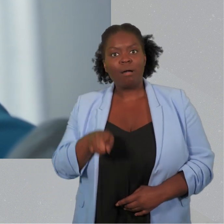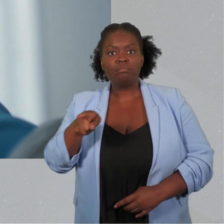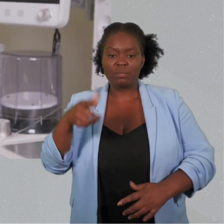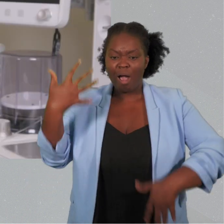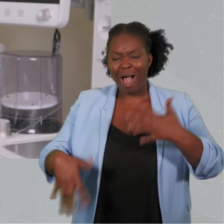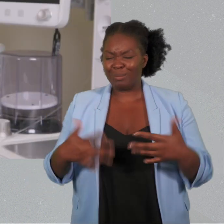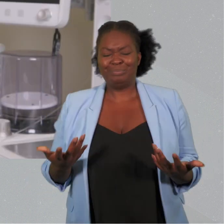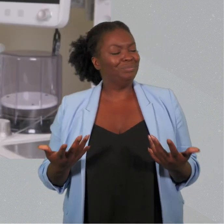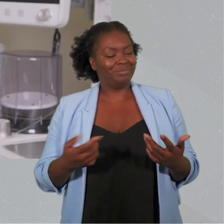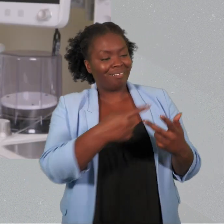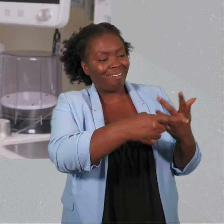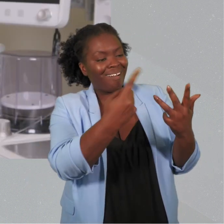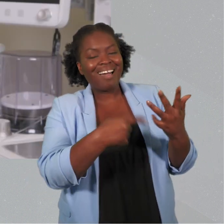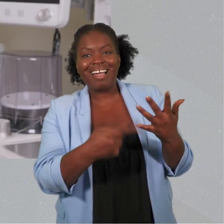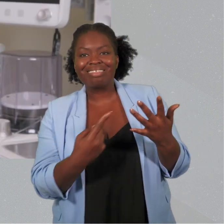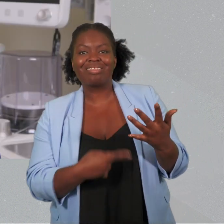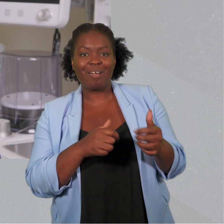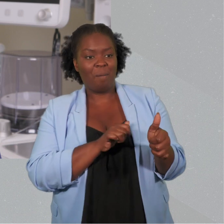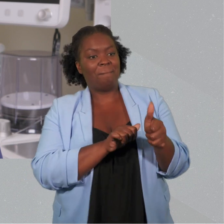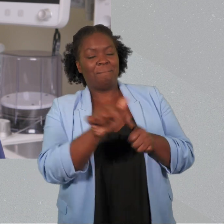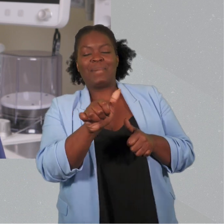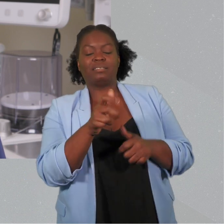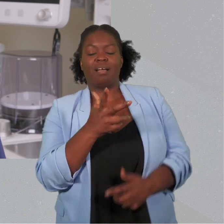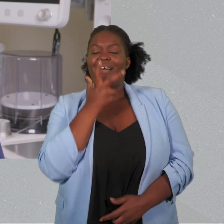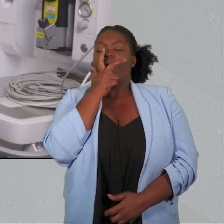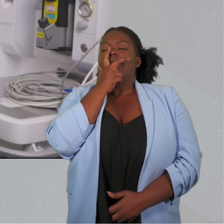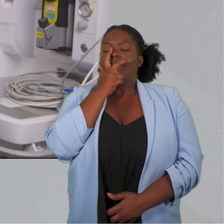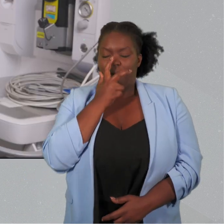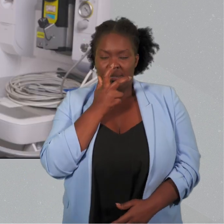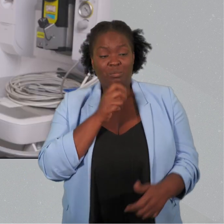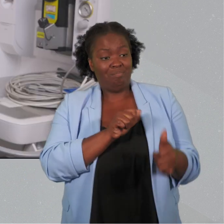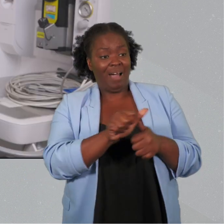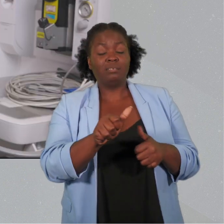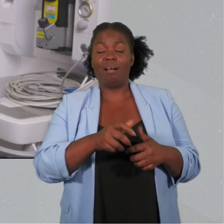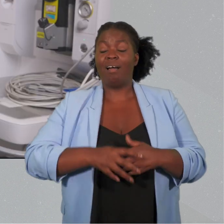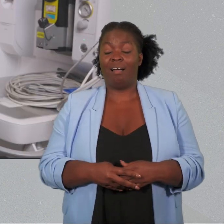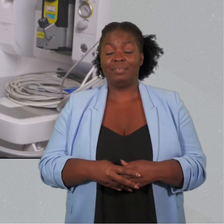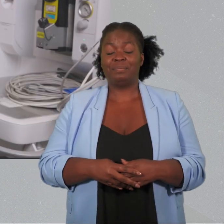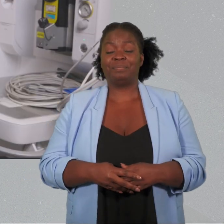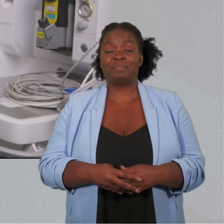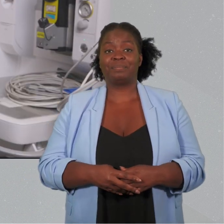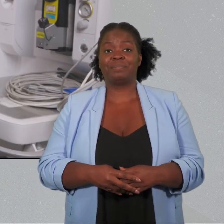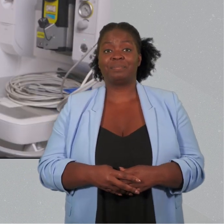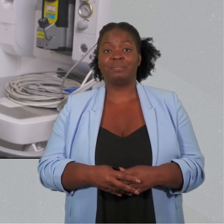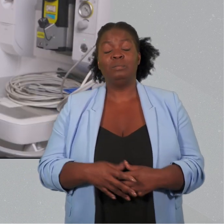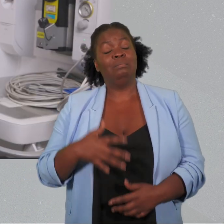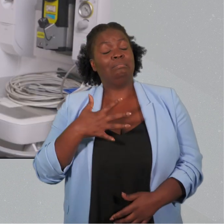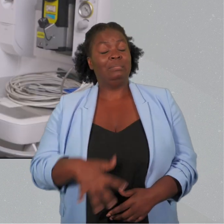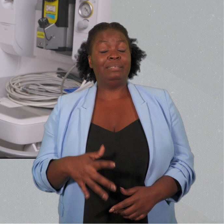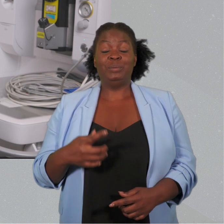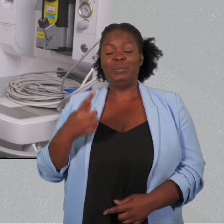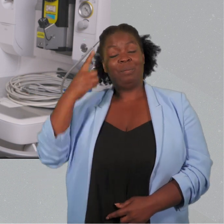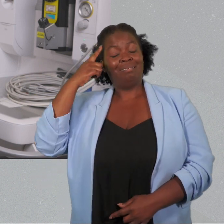there are other alternative, slightly better inhalational anaesthetic agents. And if you just zoom out into the bigger picture,